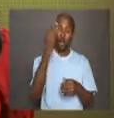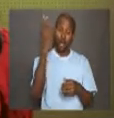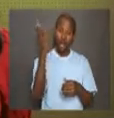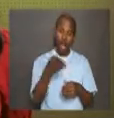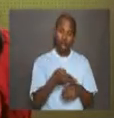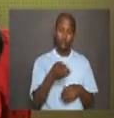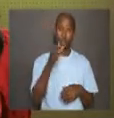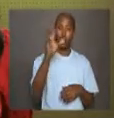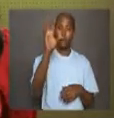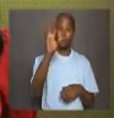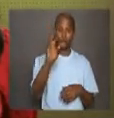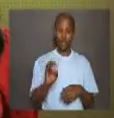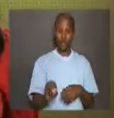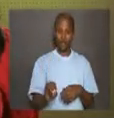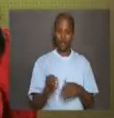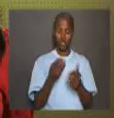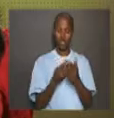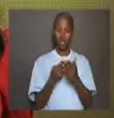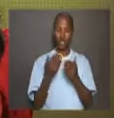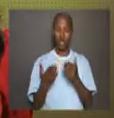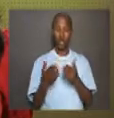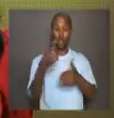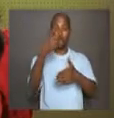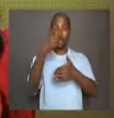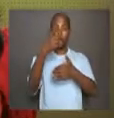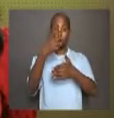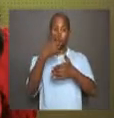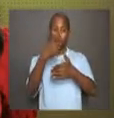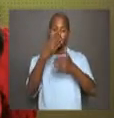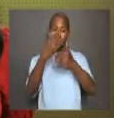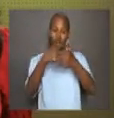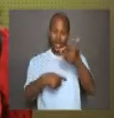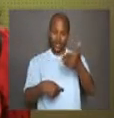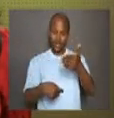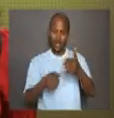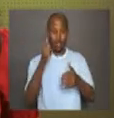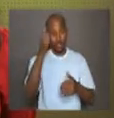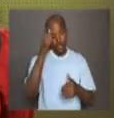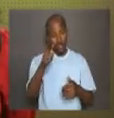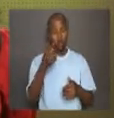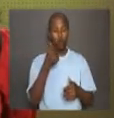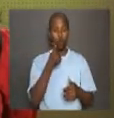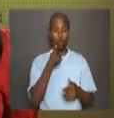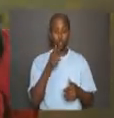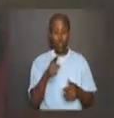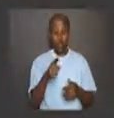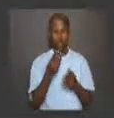2.5% of the sales price for every house he or she